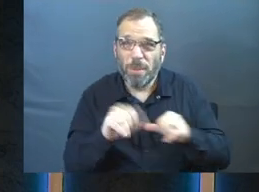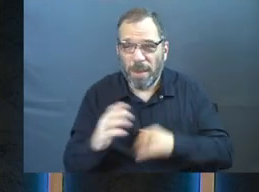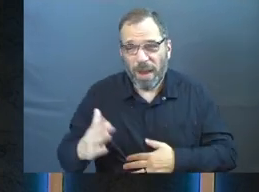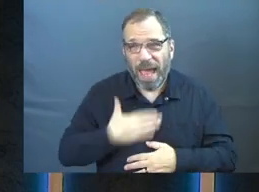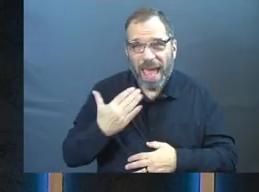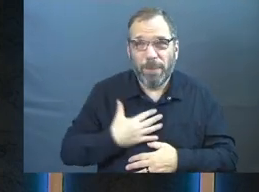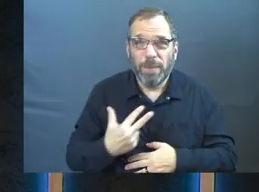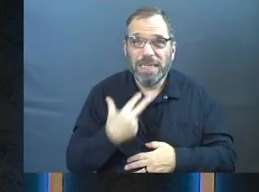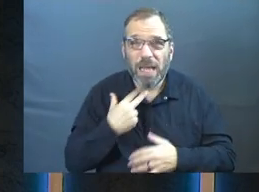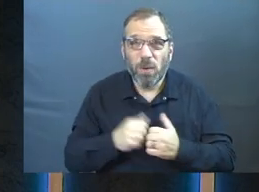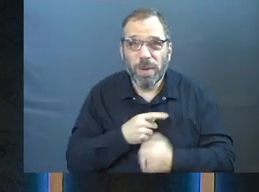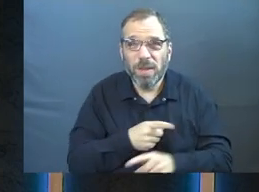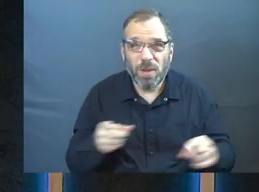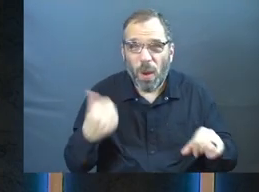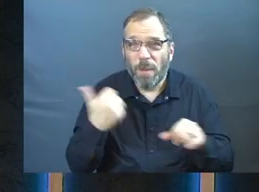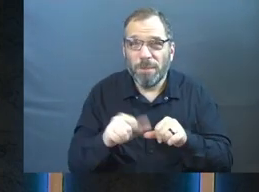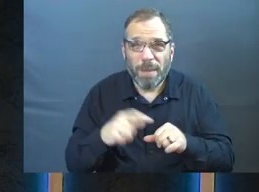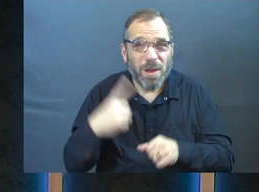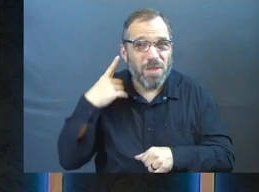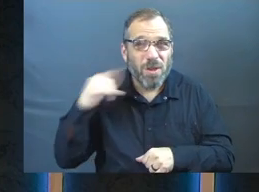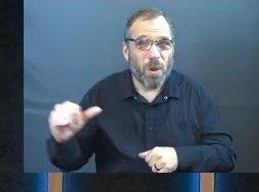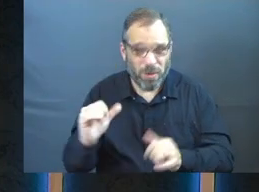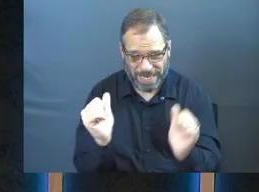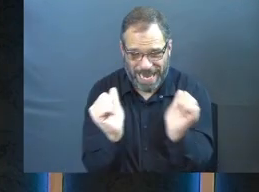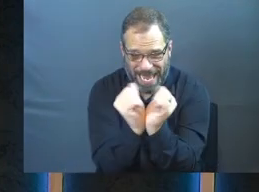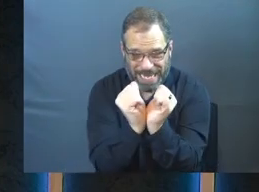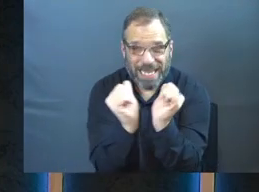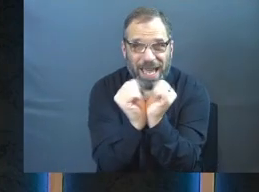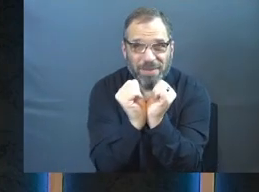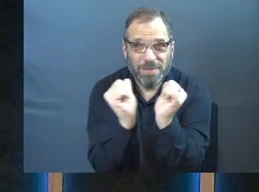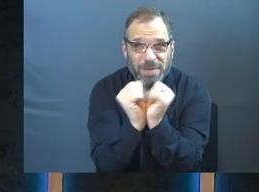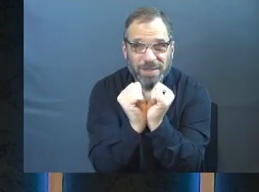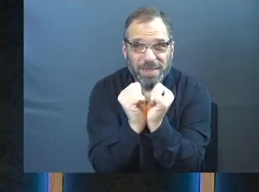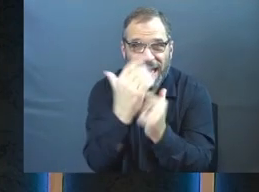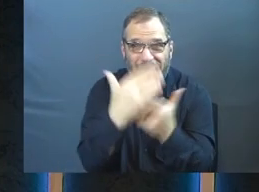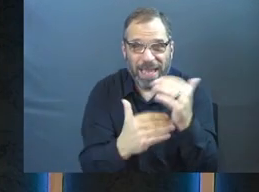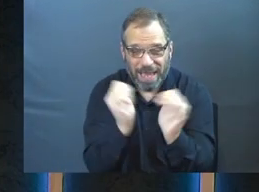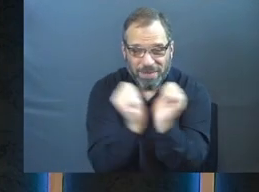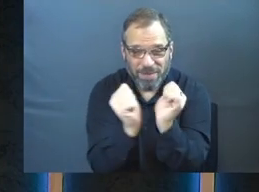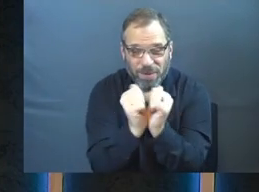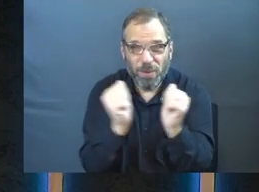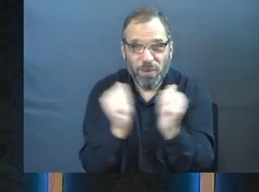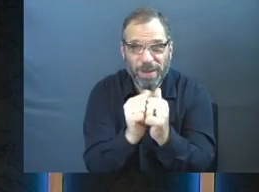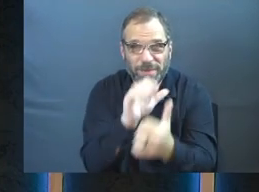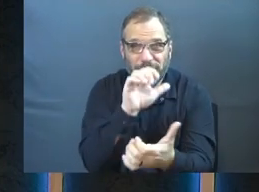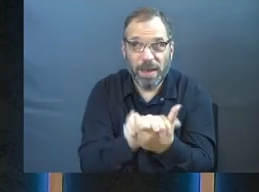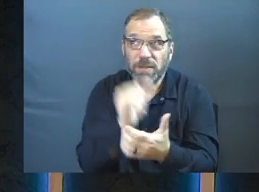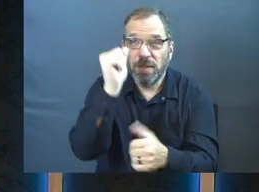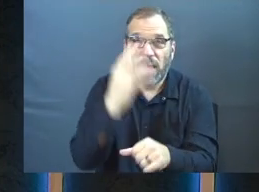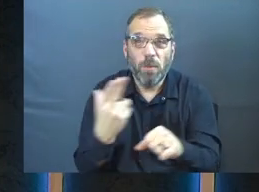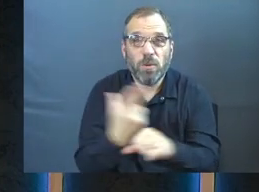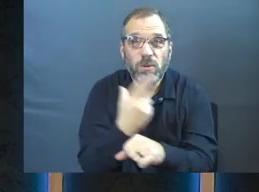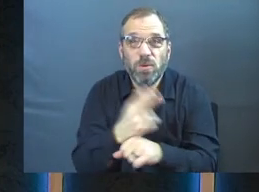happy to be stuck with you? Remember the golden handcuffs of a marriage covenant? God's going to use